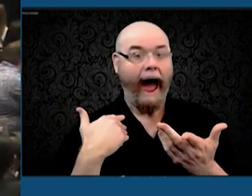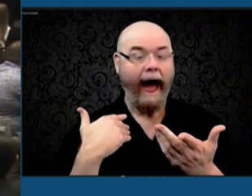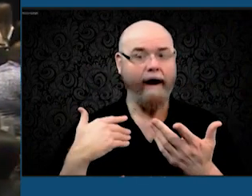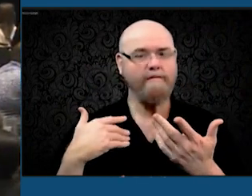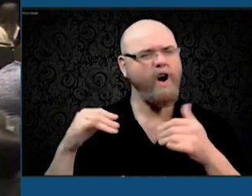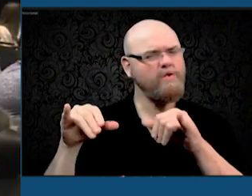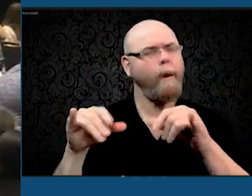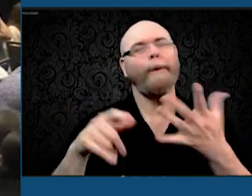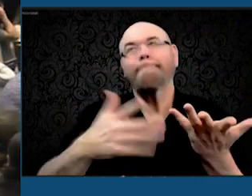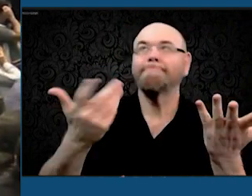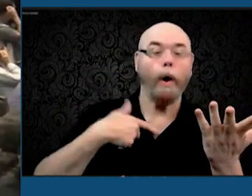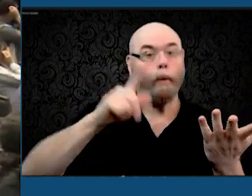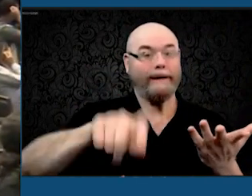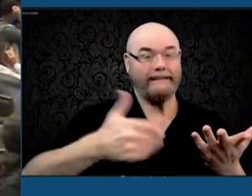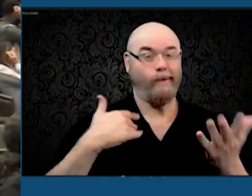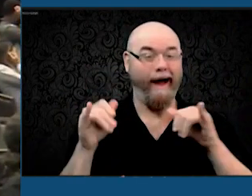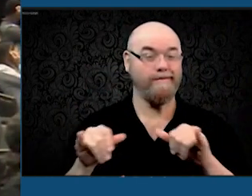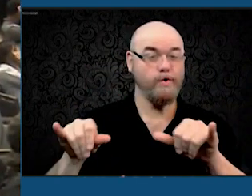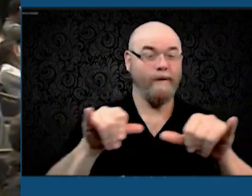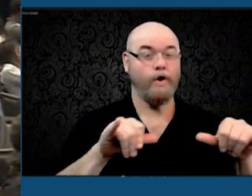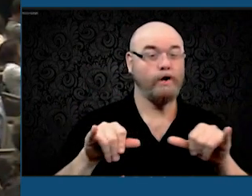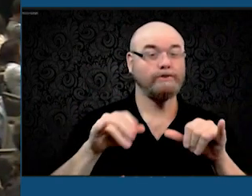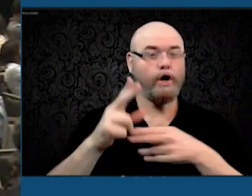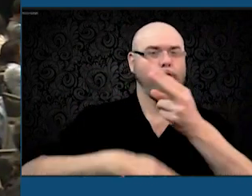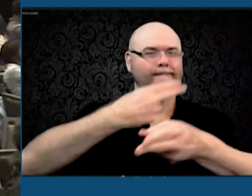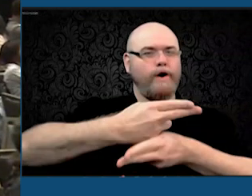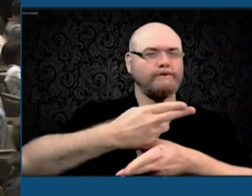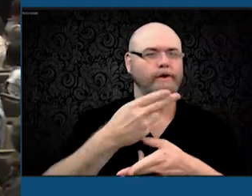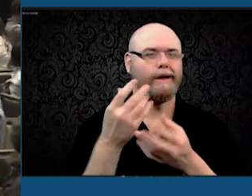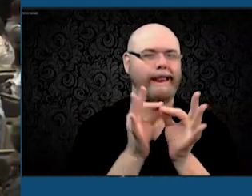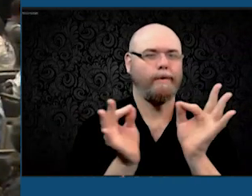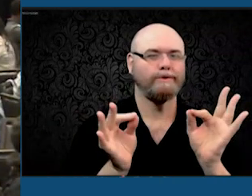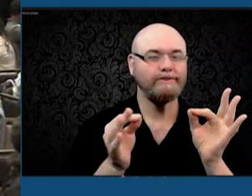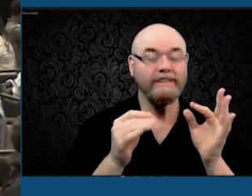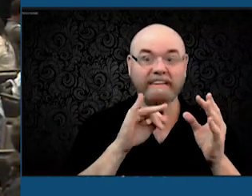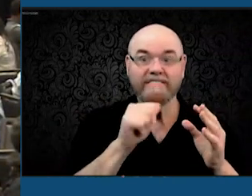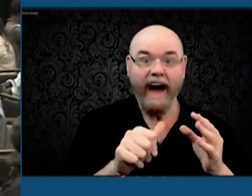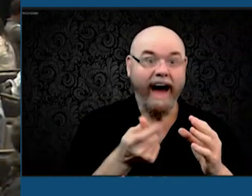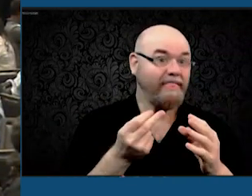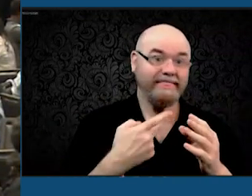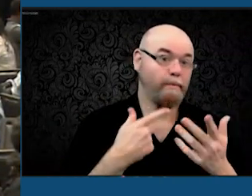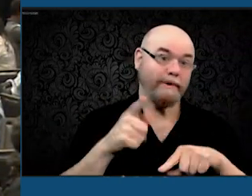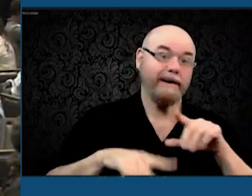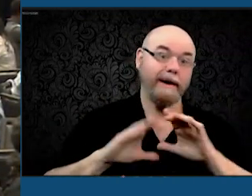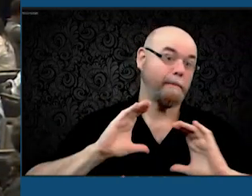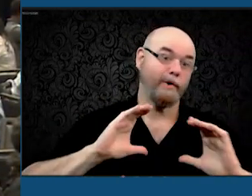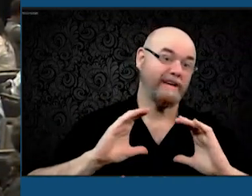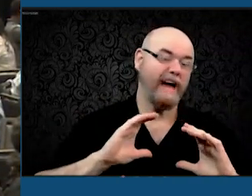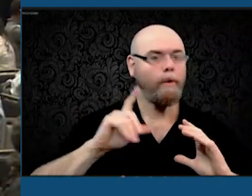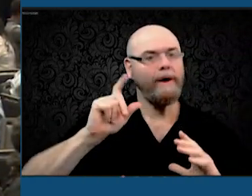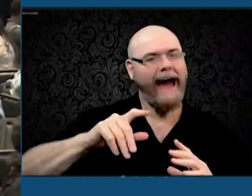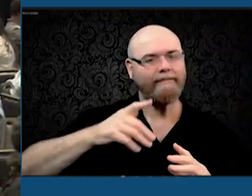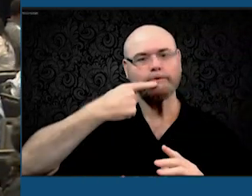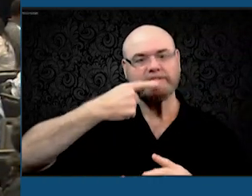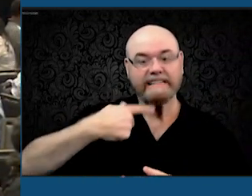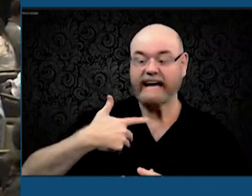universal language. There's no way around it, otherwise we can't communicate. We got to agree that anger equals